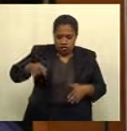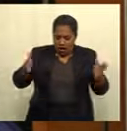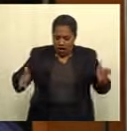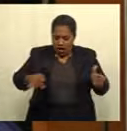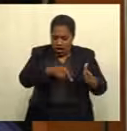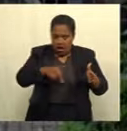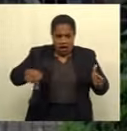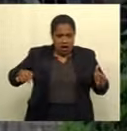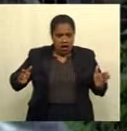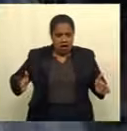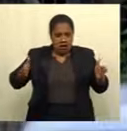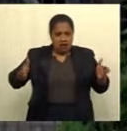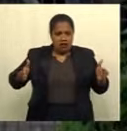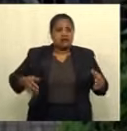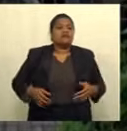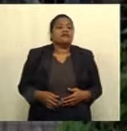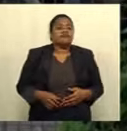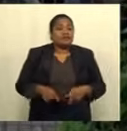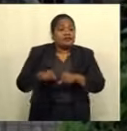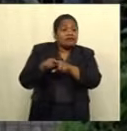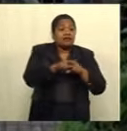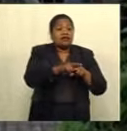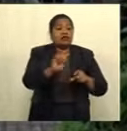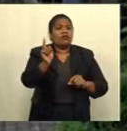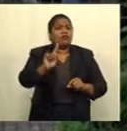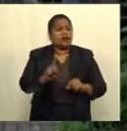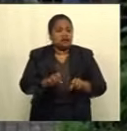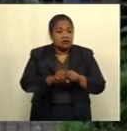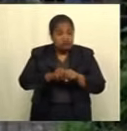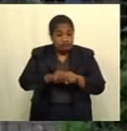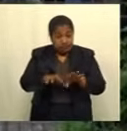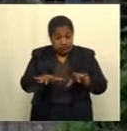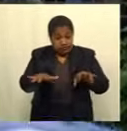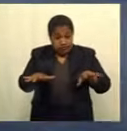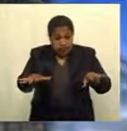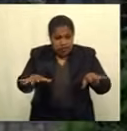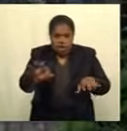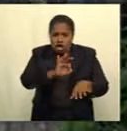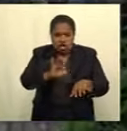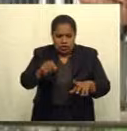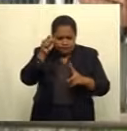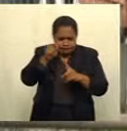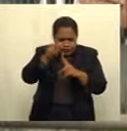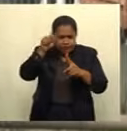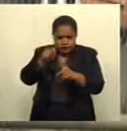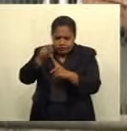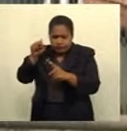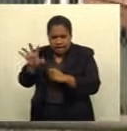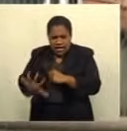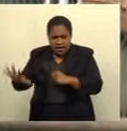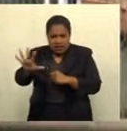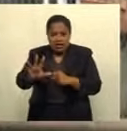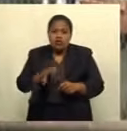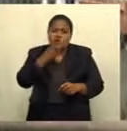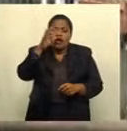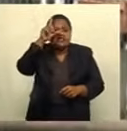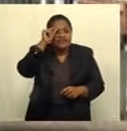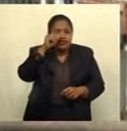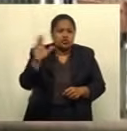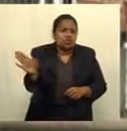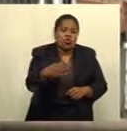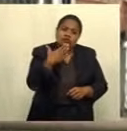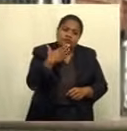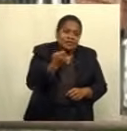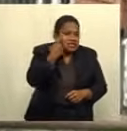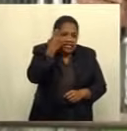containment zone. This also means the outbreak is not confined to specific areas, and Fijians are urged to take heed of